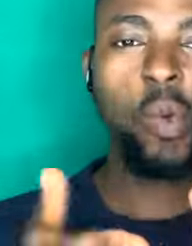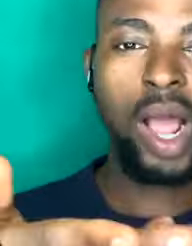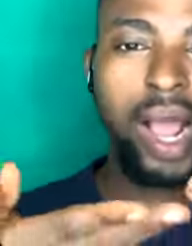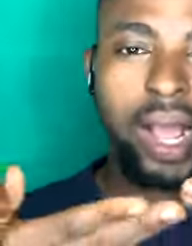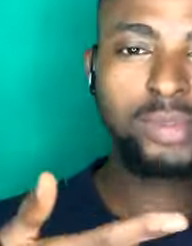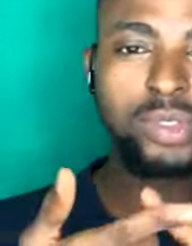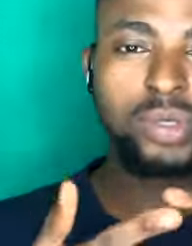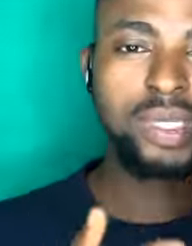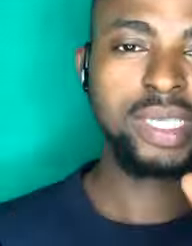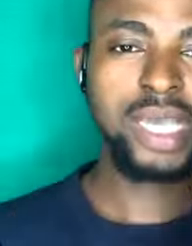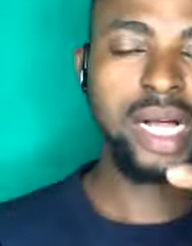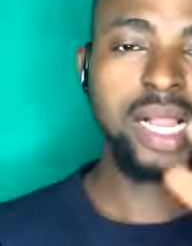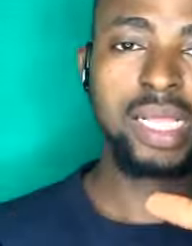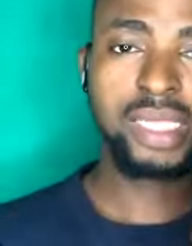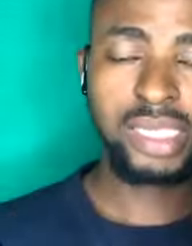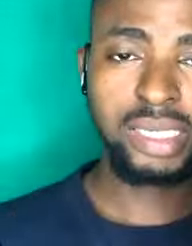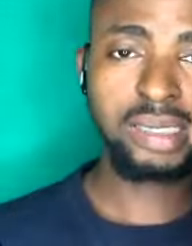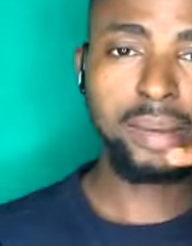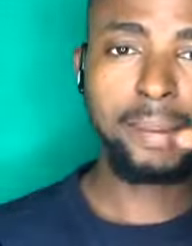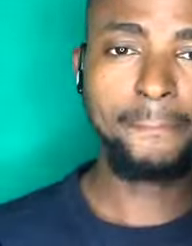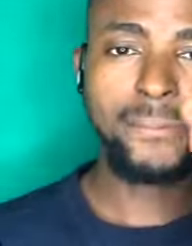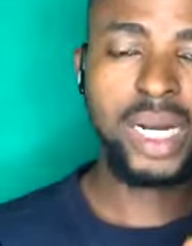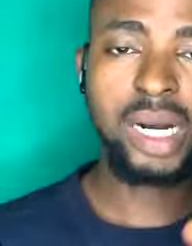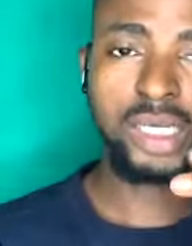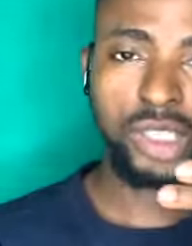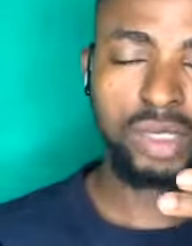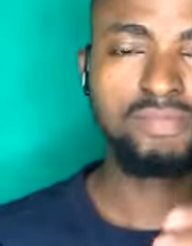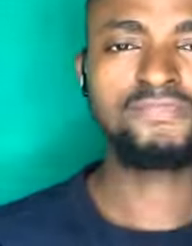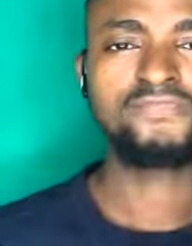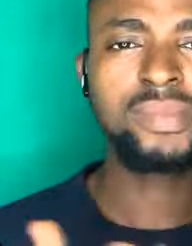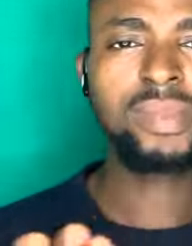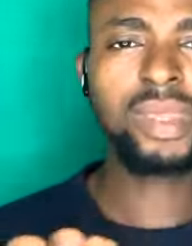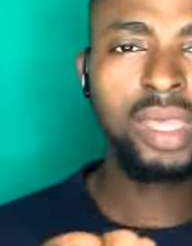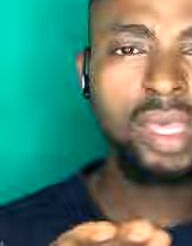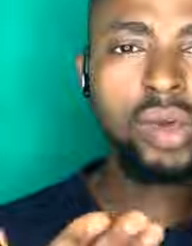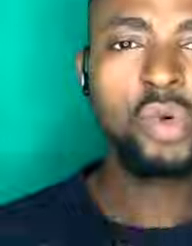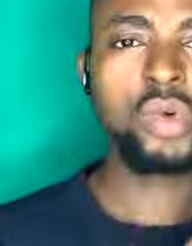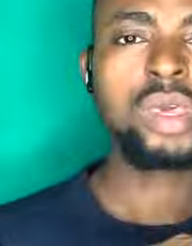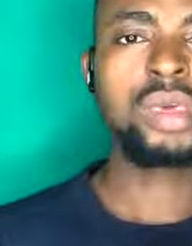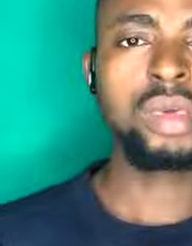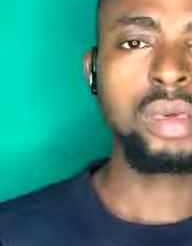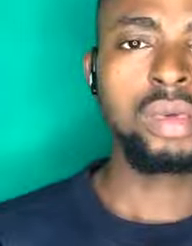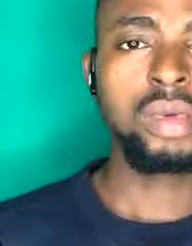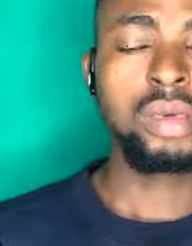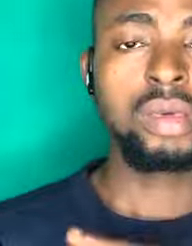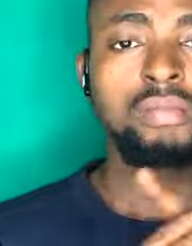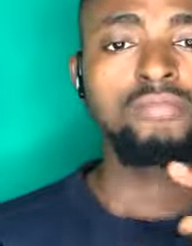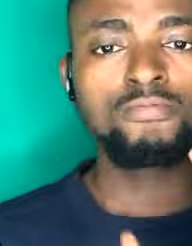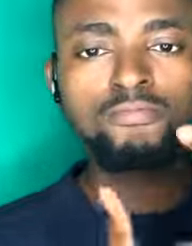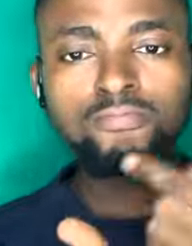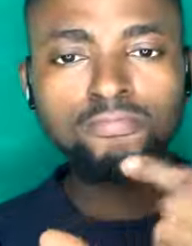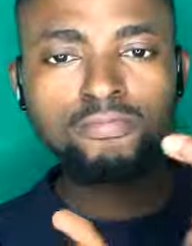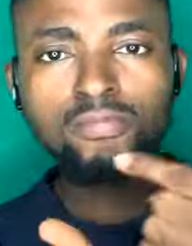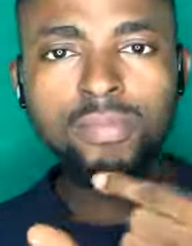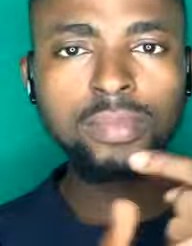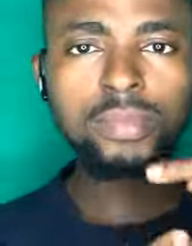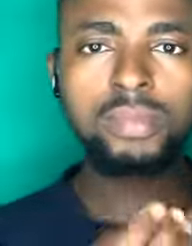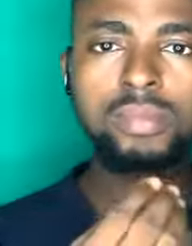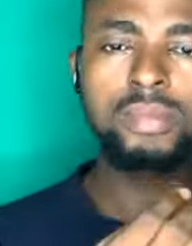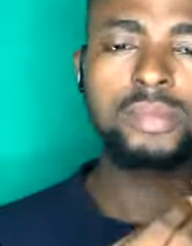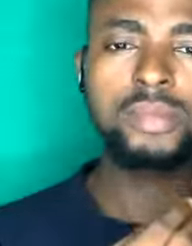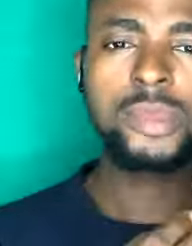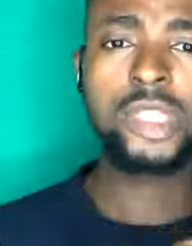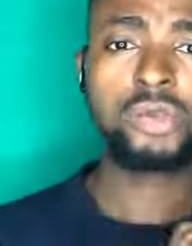Perch. At Eagles Perch, we soar above the ordinary to bring you the